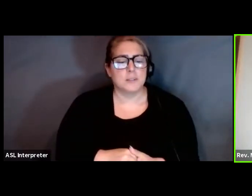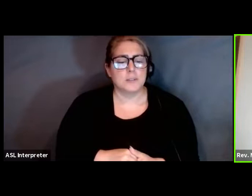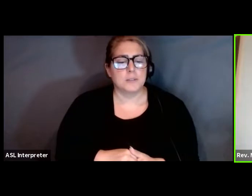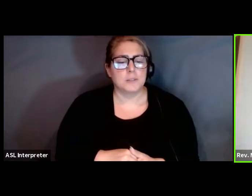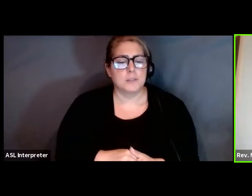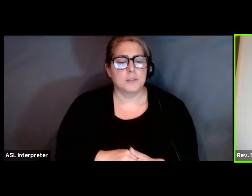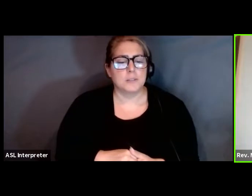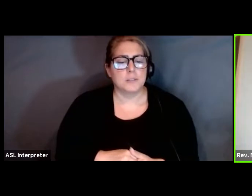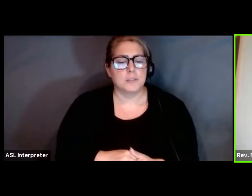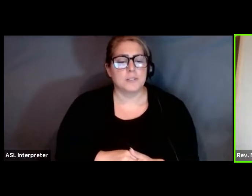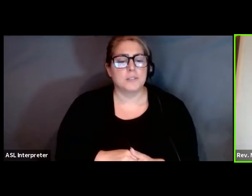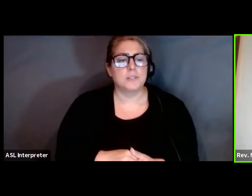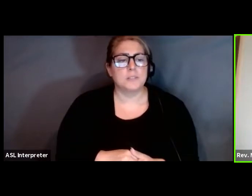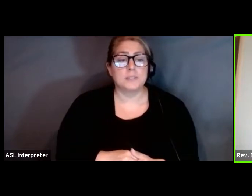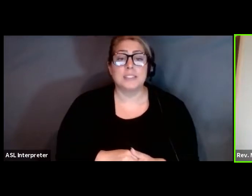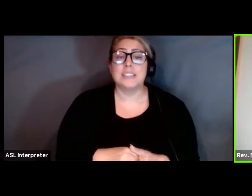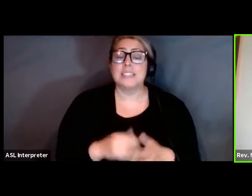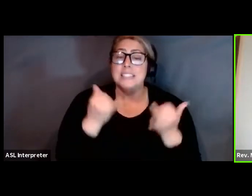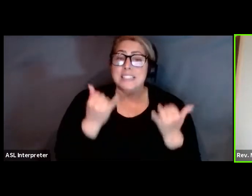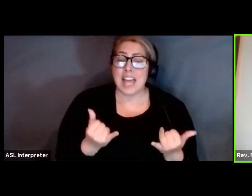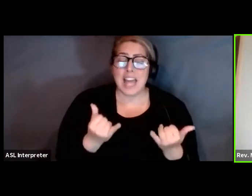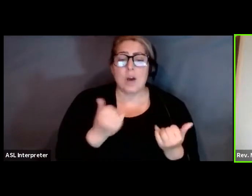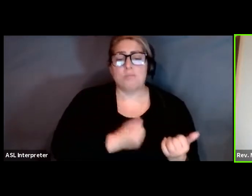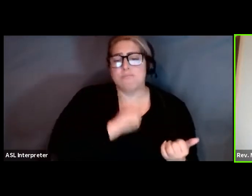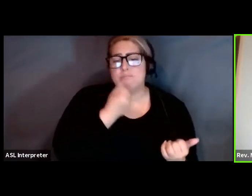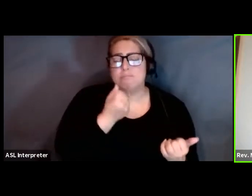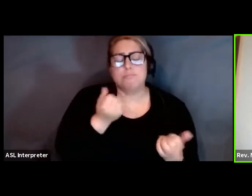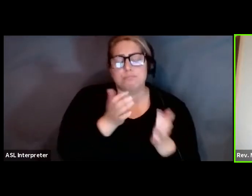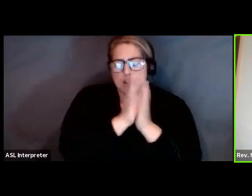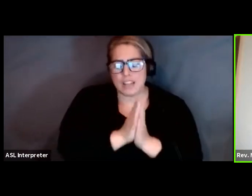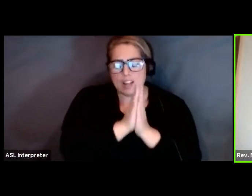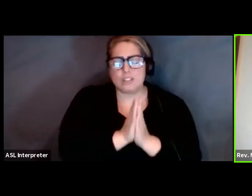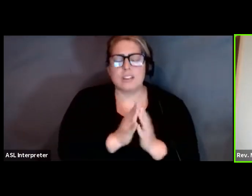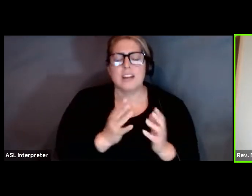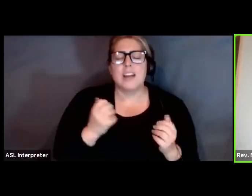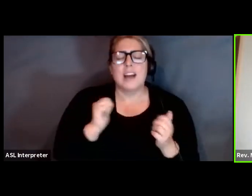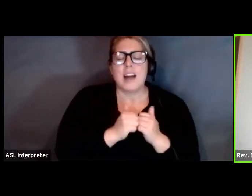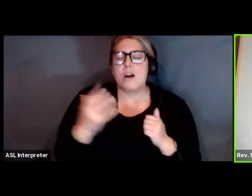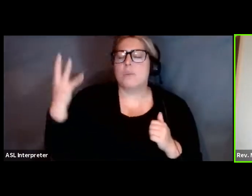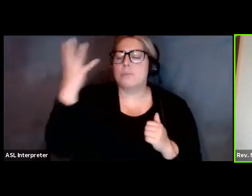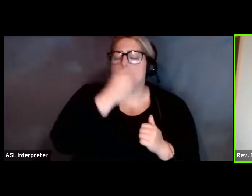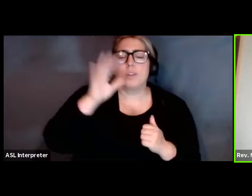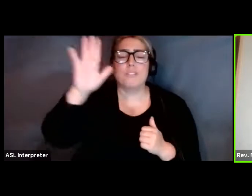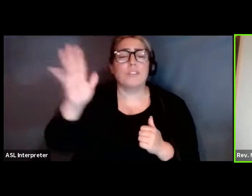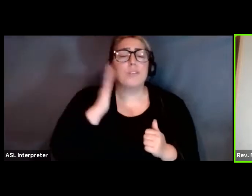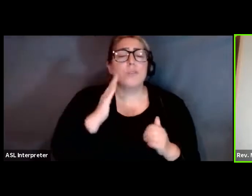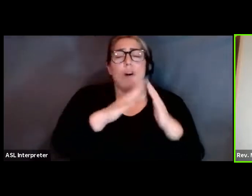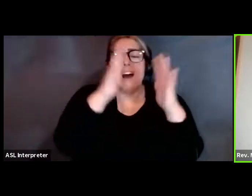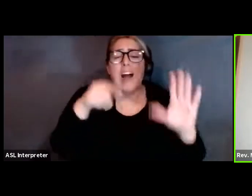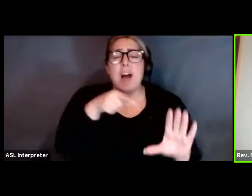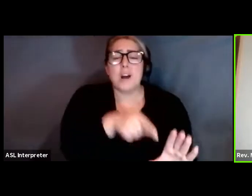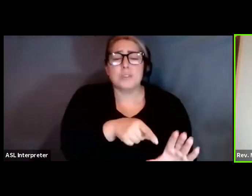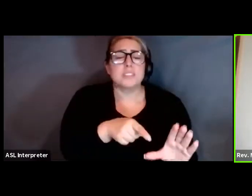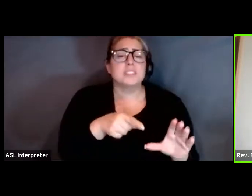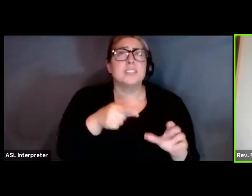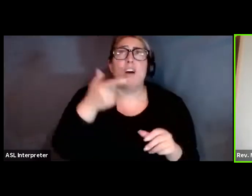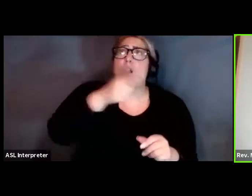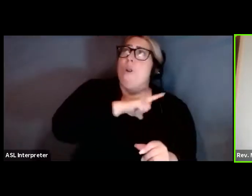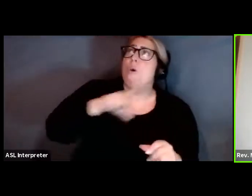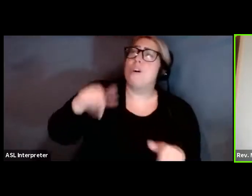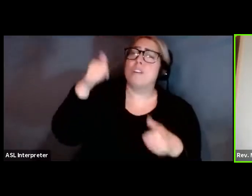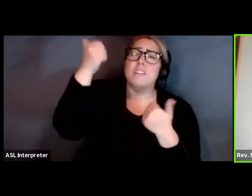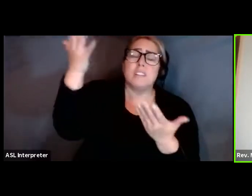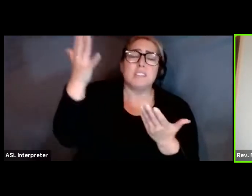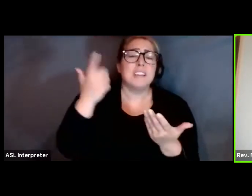How lovely is your dwelling place, O Lord Almighty. Even the sparrow has found a home and the swallow a